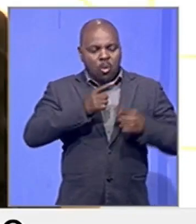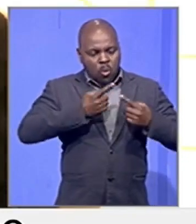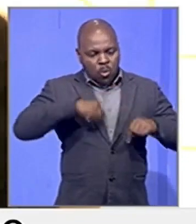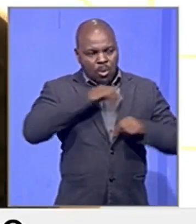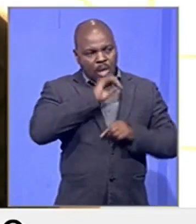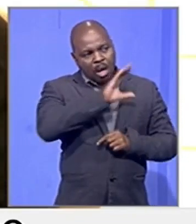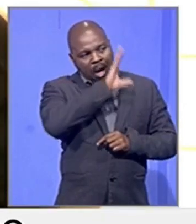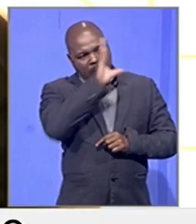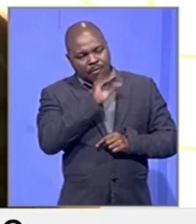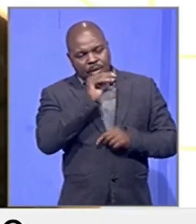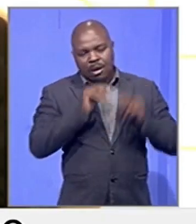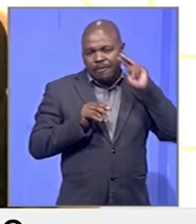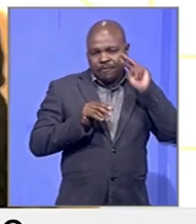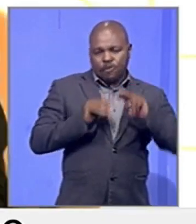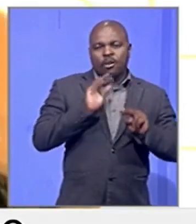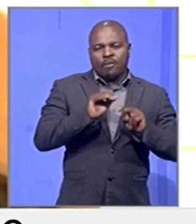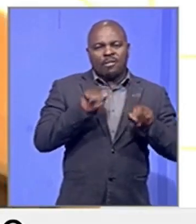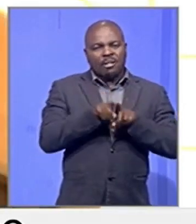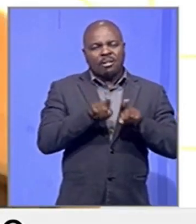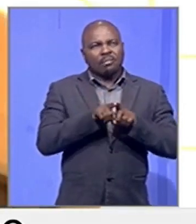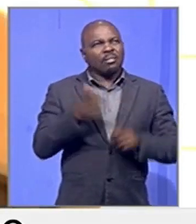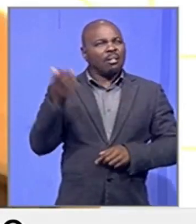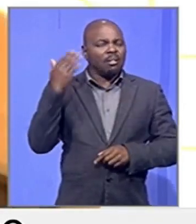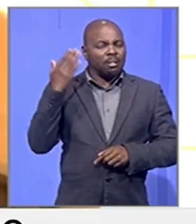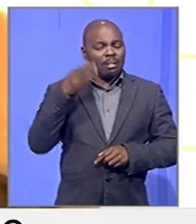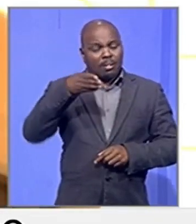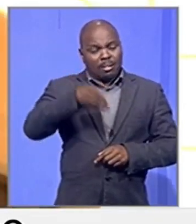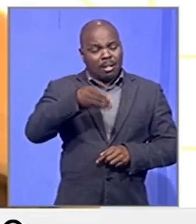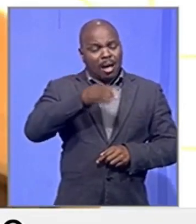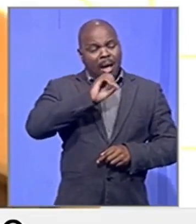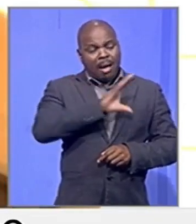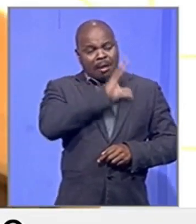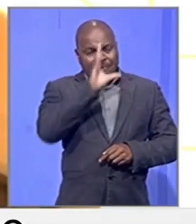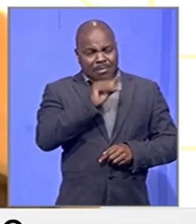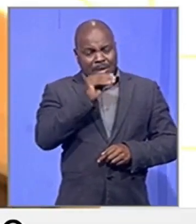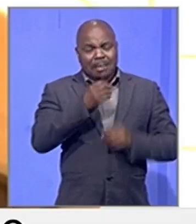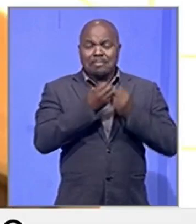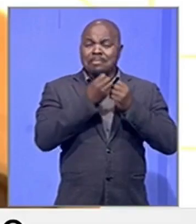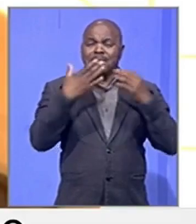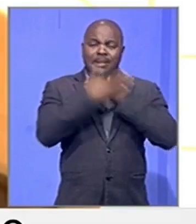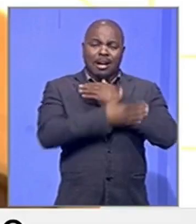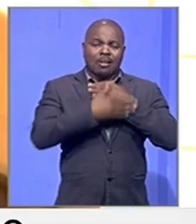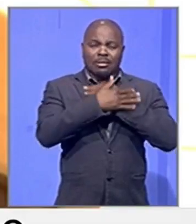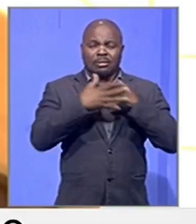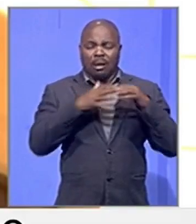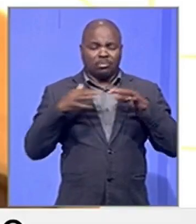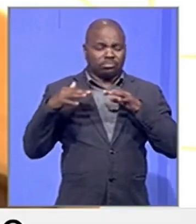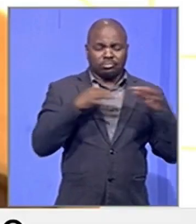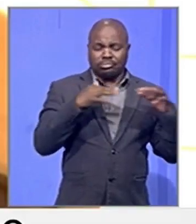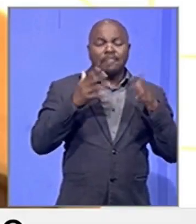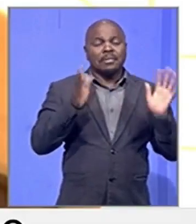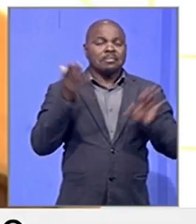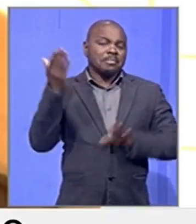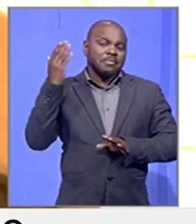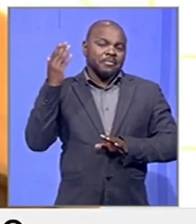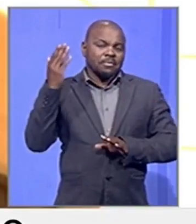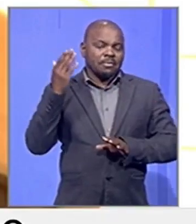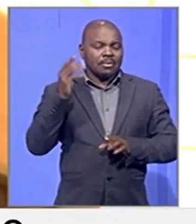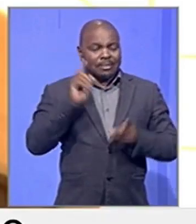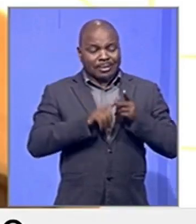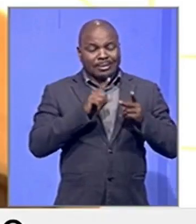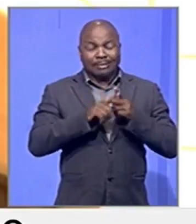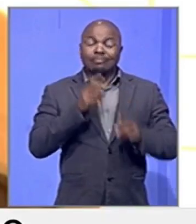perspective. Many countries in Africa have had conflicts which have been resolved under